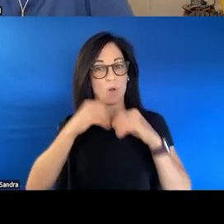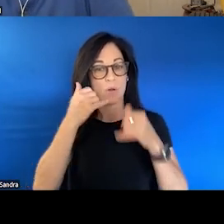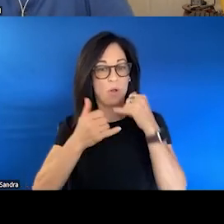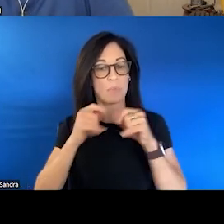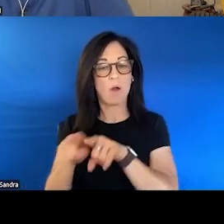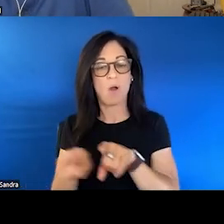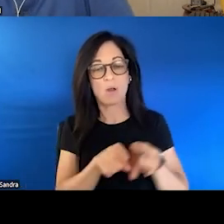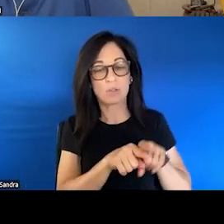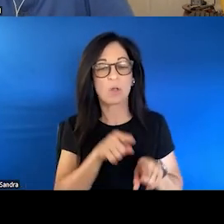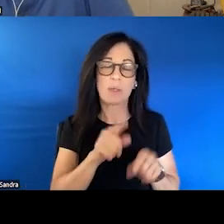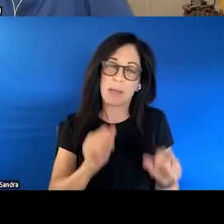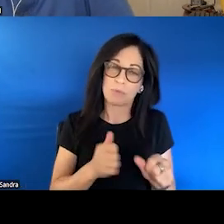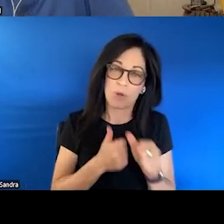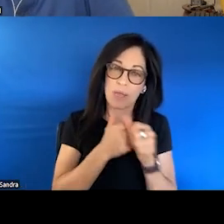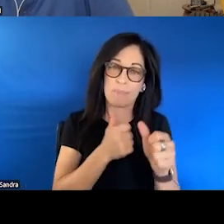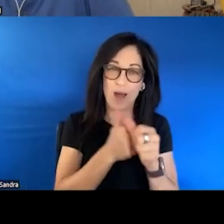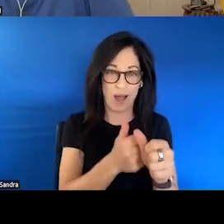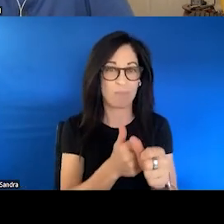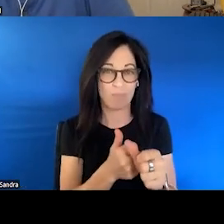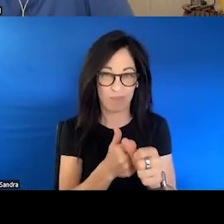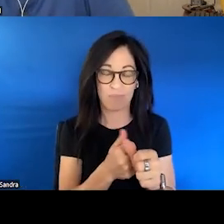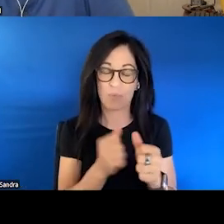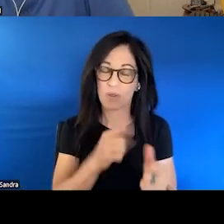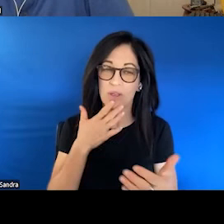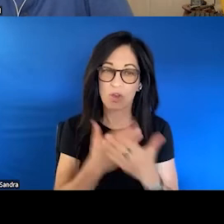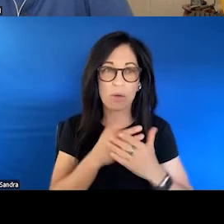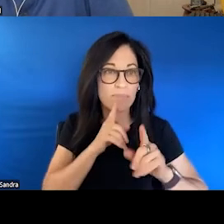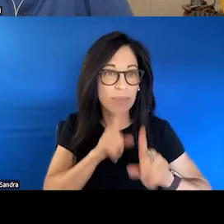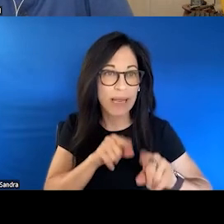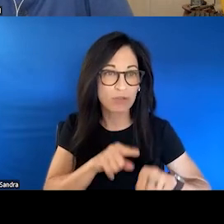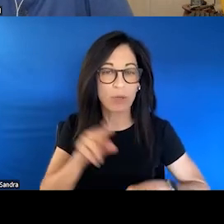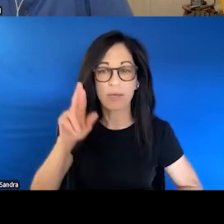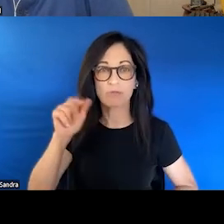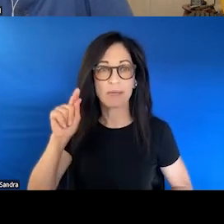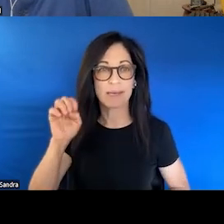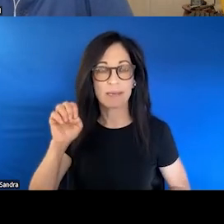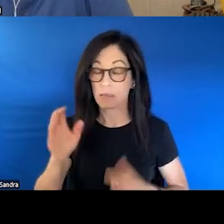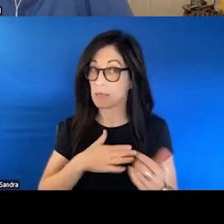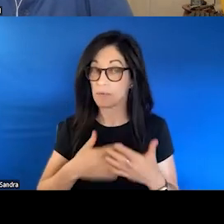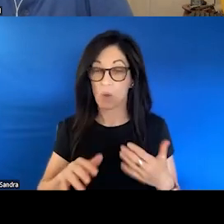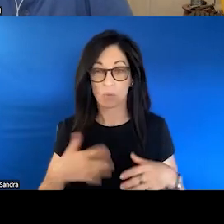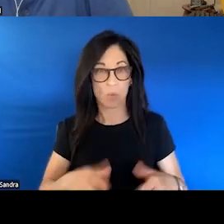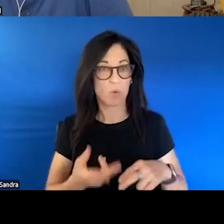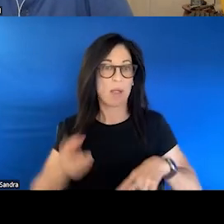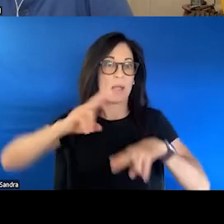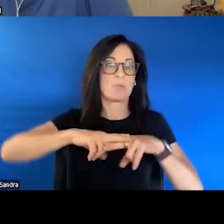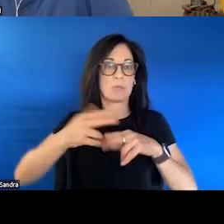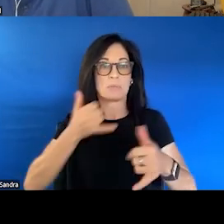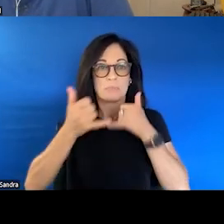they've been able to keep up with very good answering rates, even though it has been an increase in